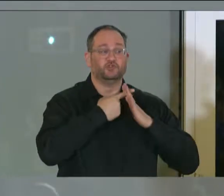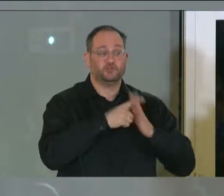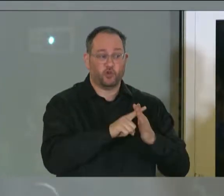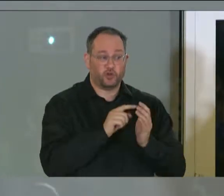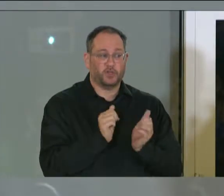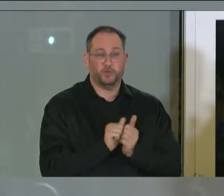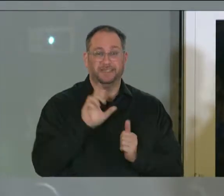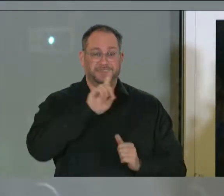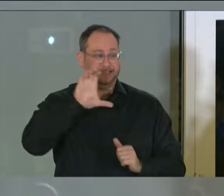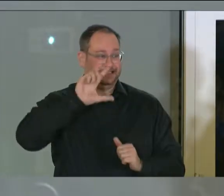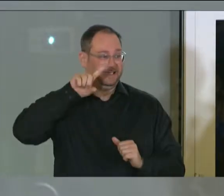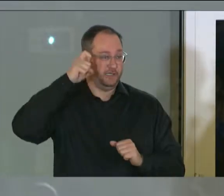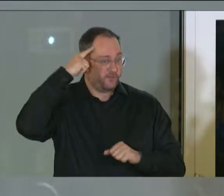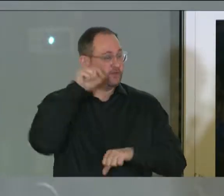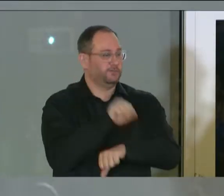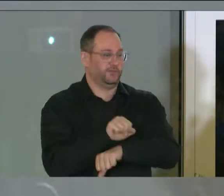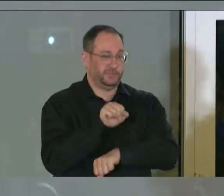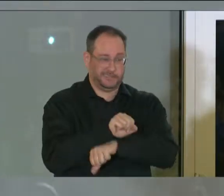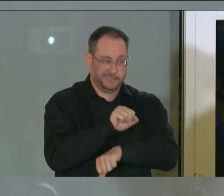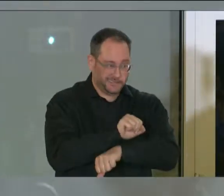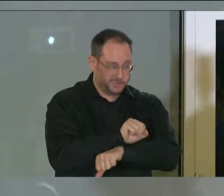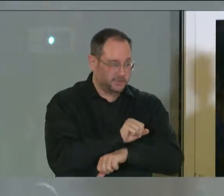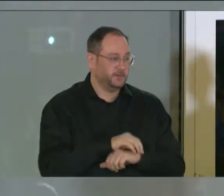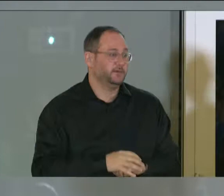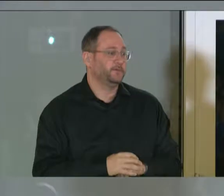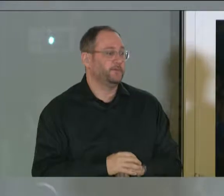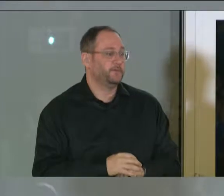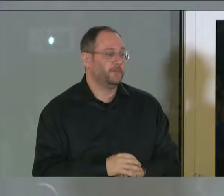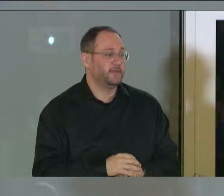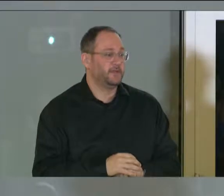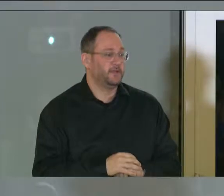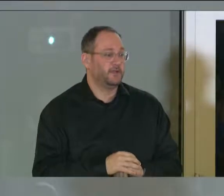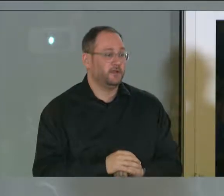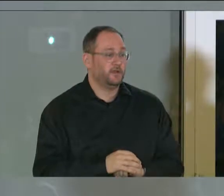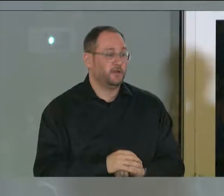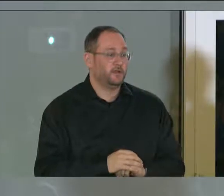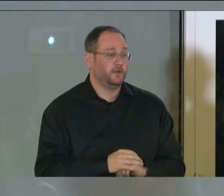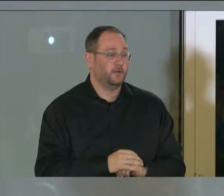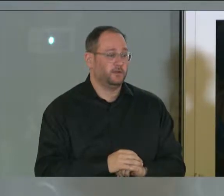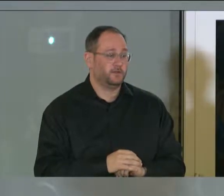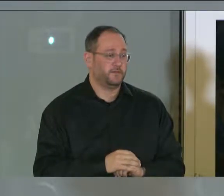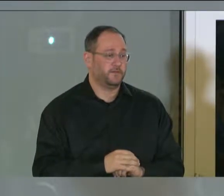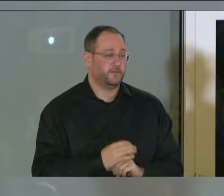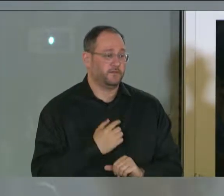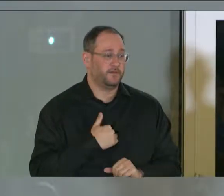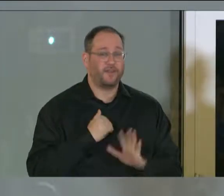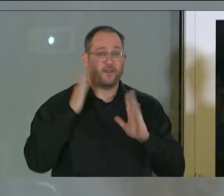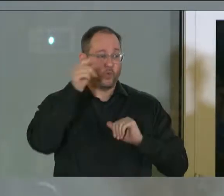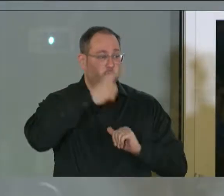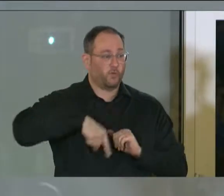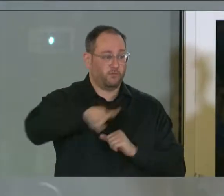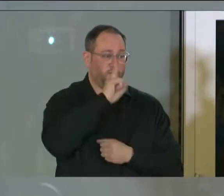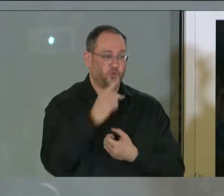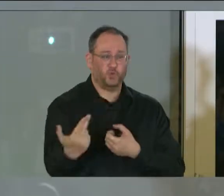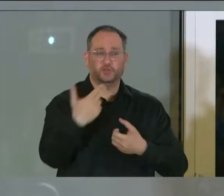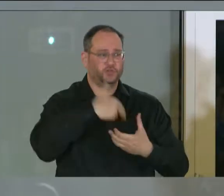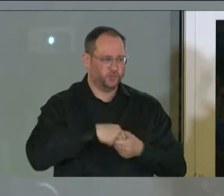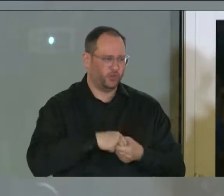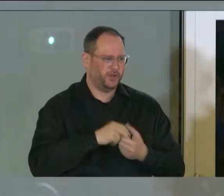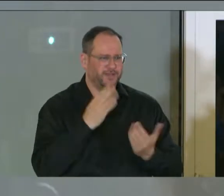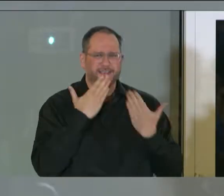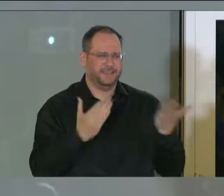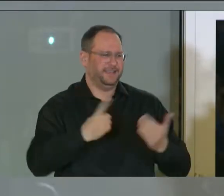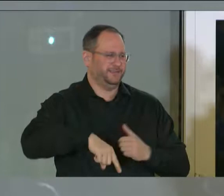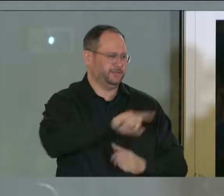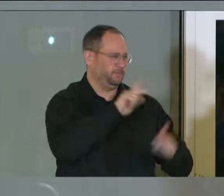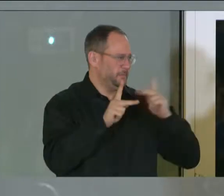hope that you will join me in showing some appreciation for the 30,000 people who show up and work for us every day and do a fantastic job.